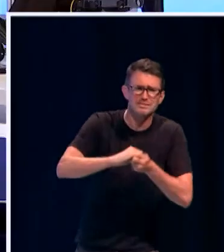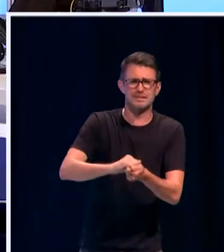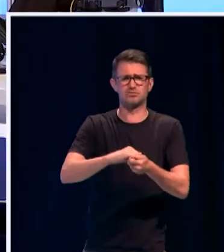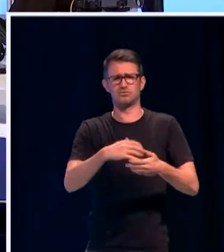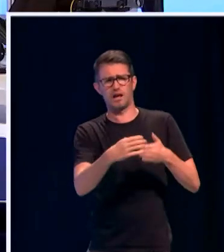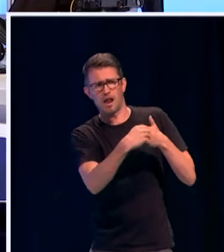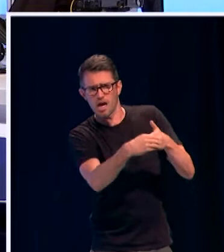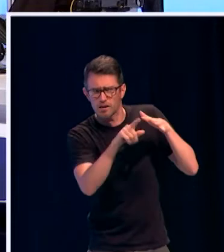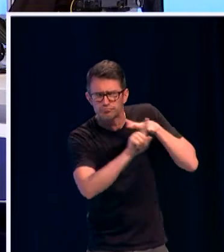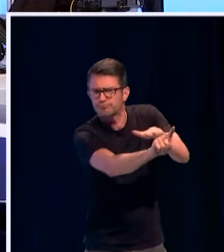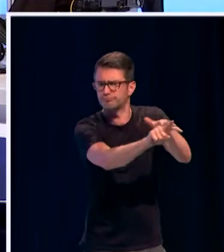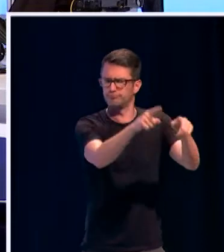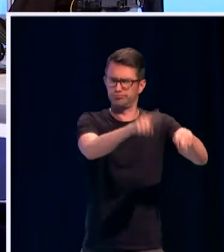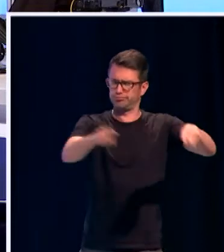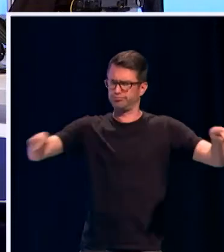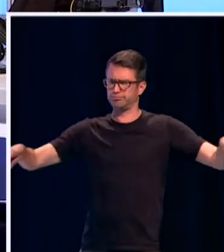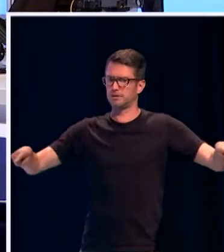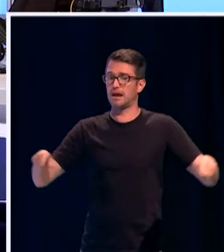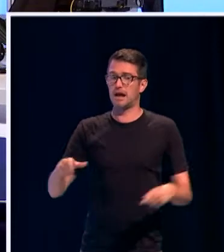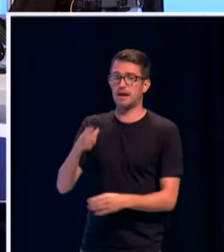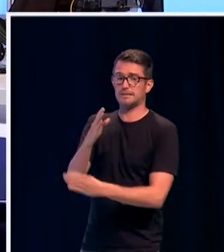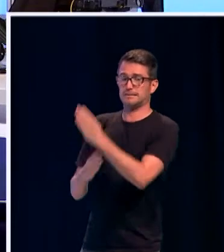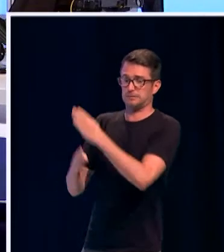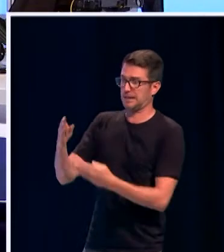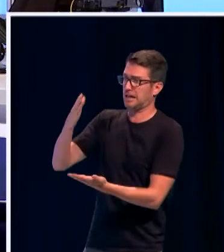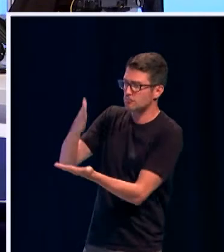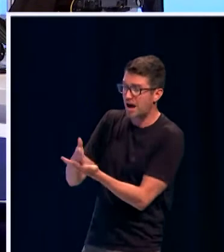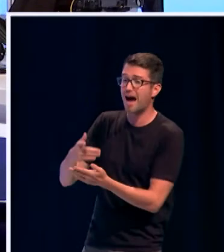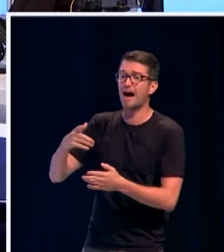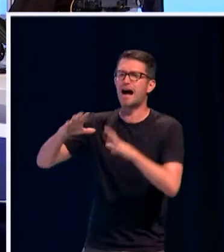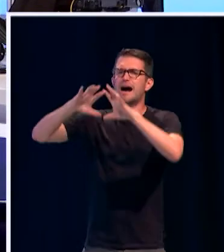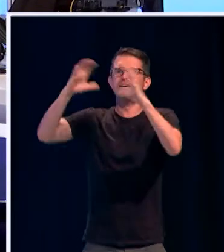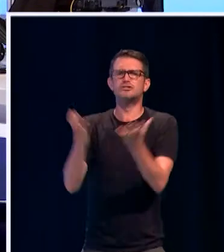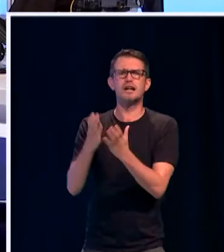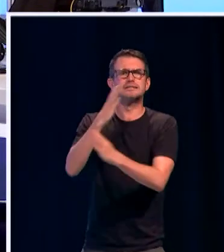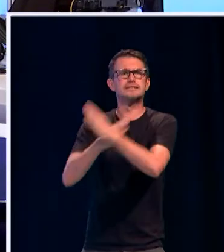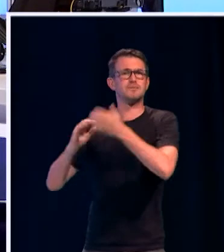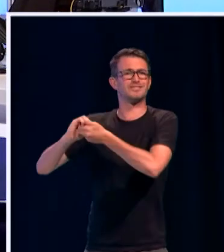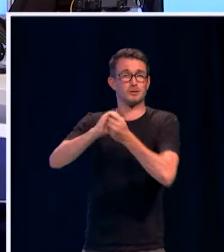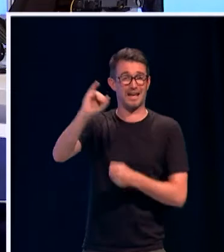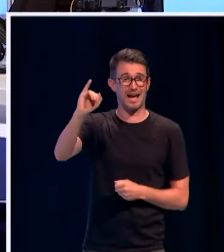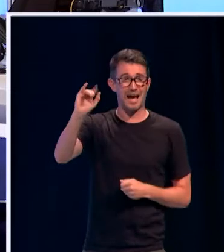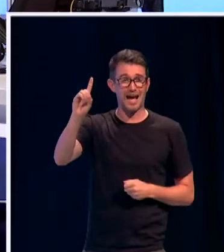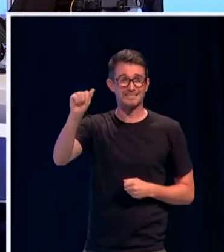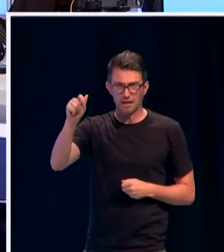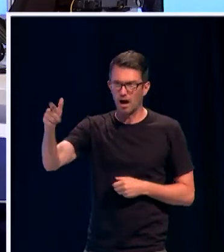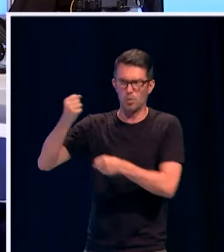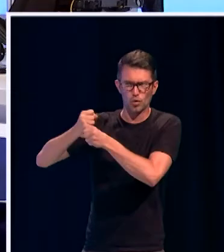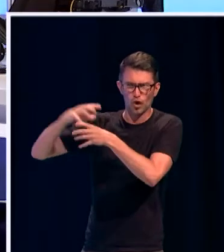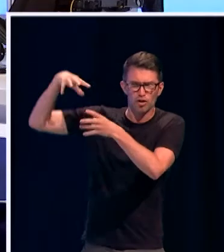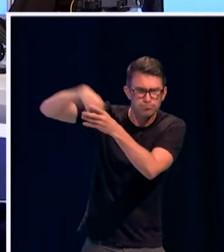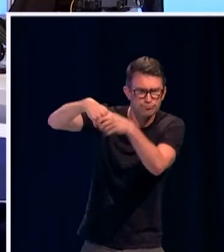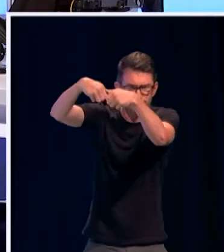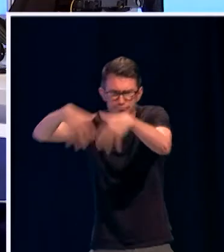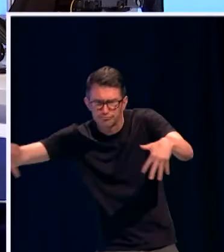Disability Rights Advocacy Fund, the International Foundation of Electoral Systems, and CBM Australia. All